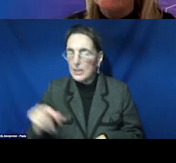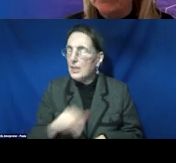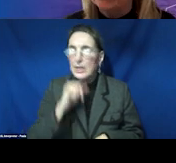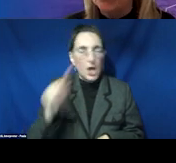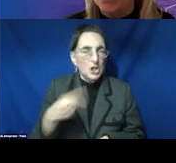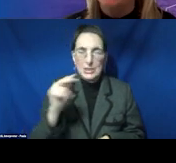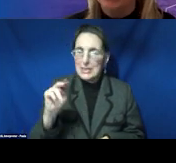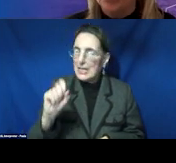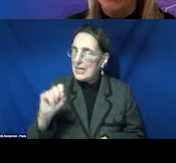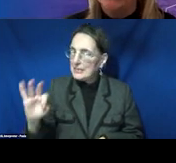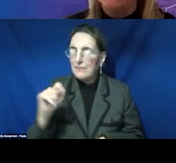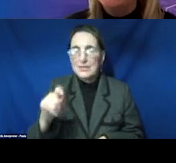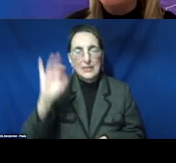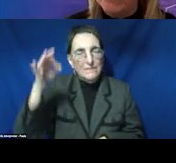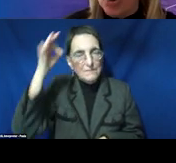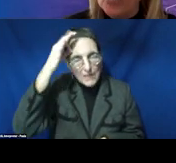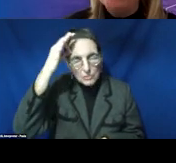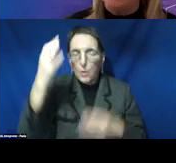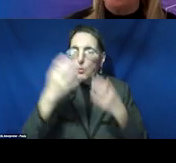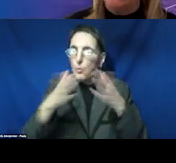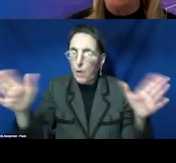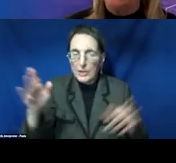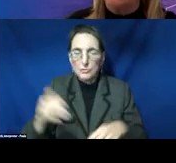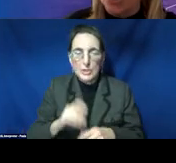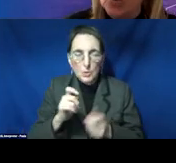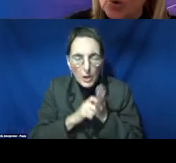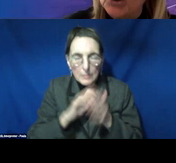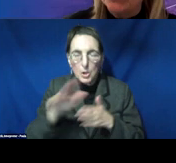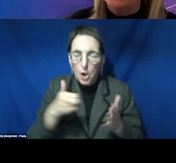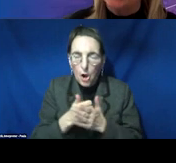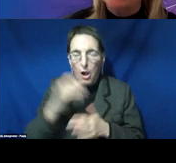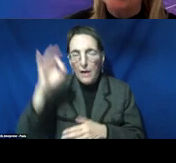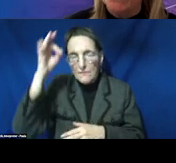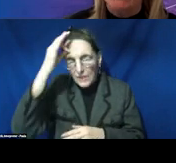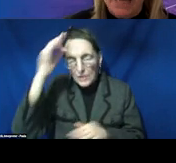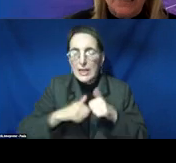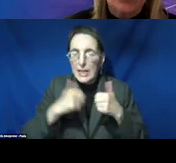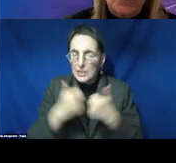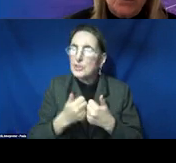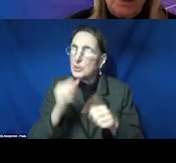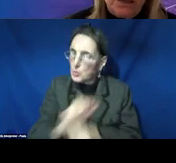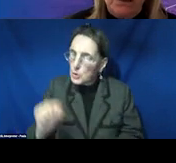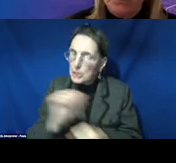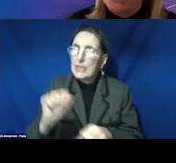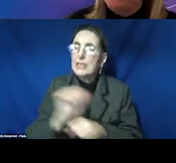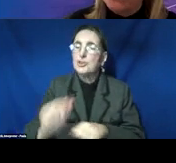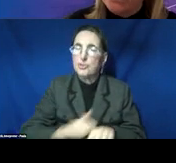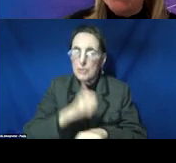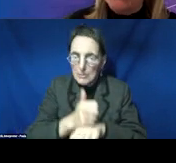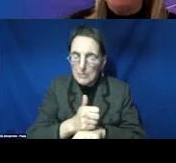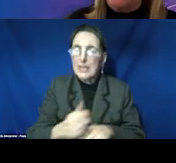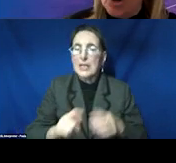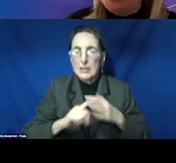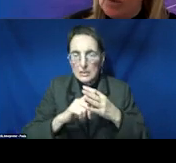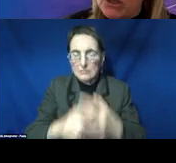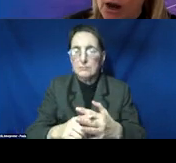is a federal-wide requirement that all federal agencies are working to implement as we speak. But